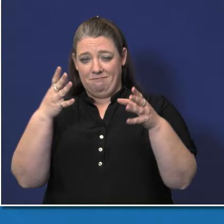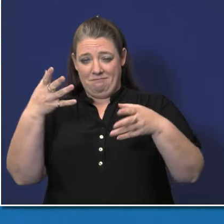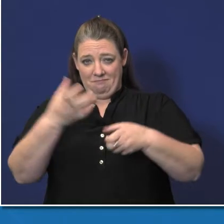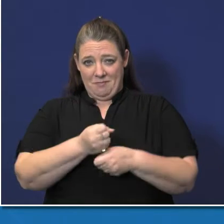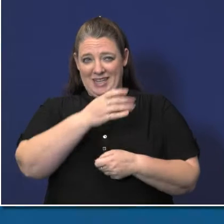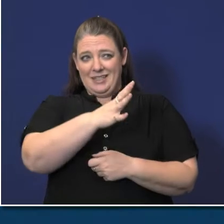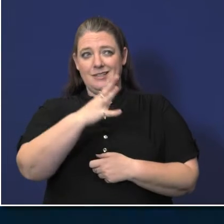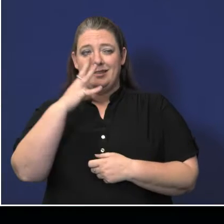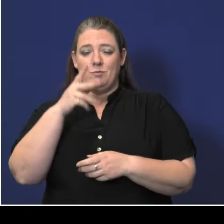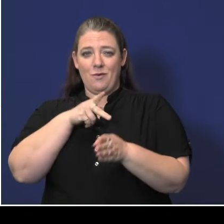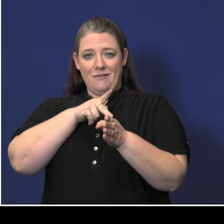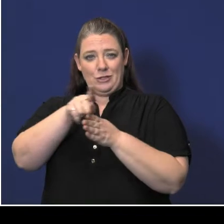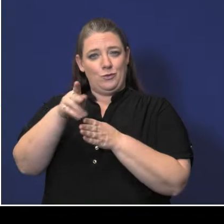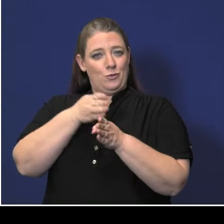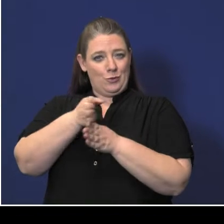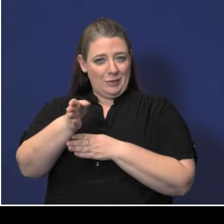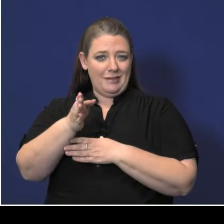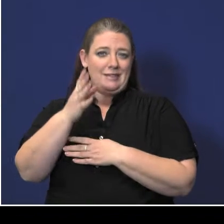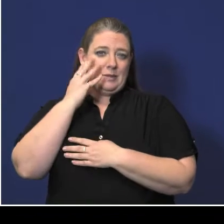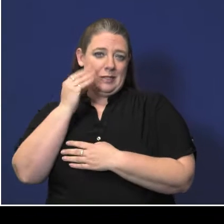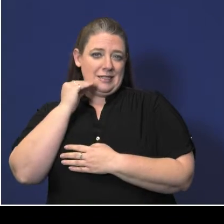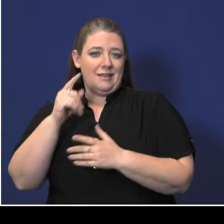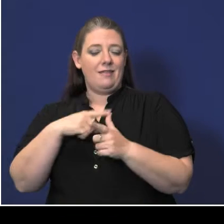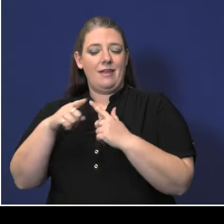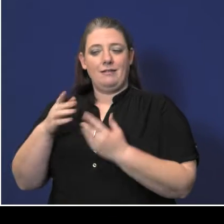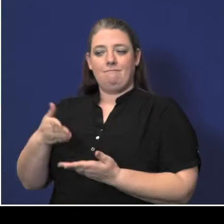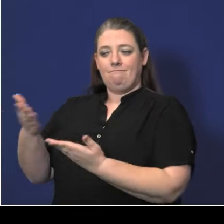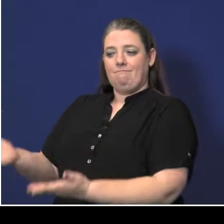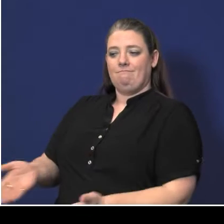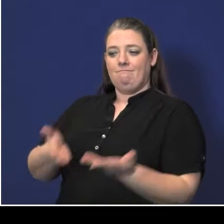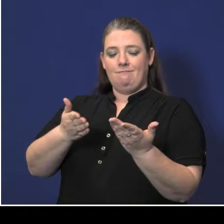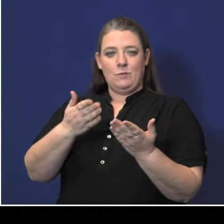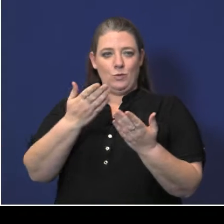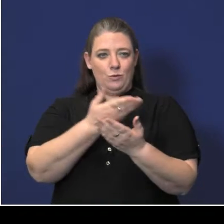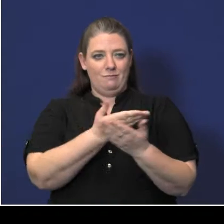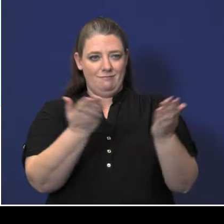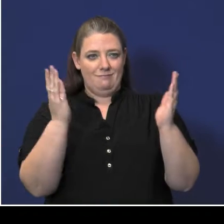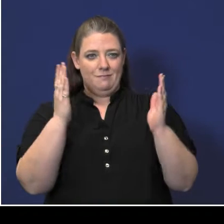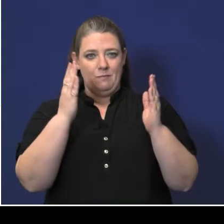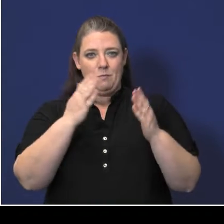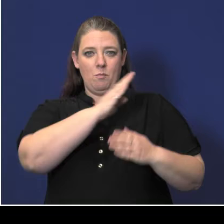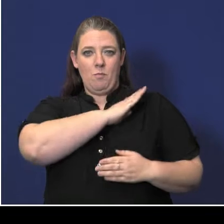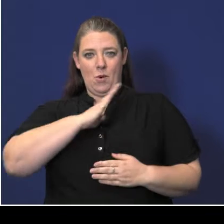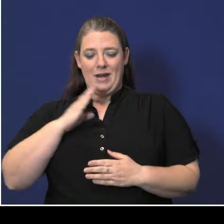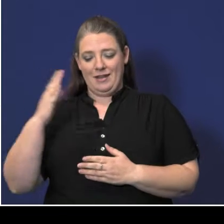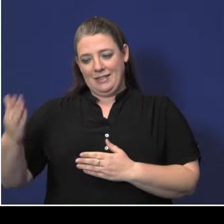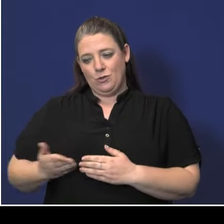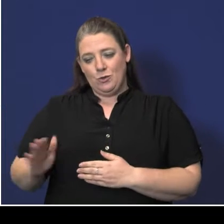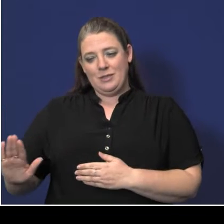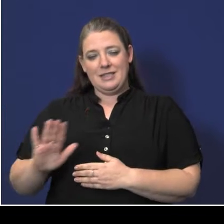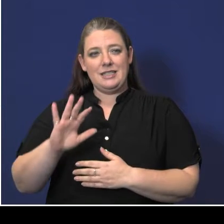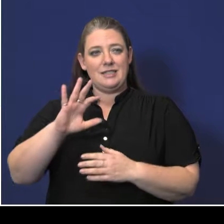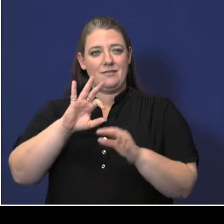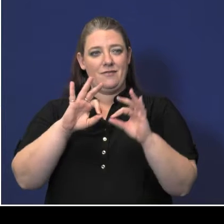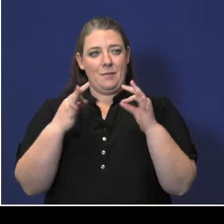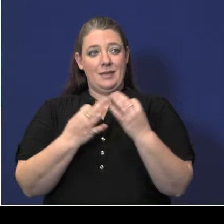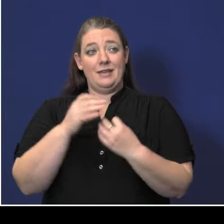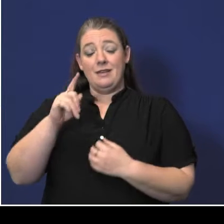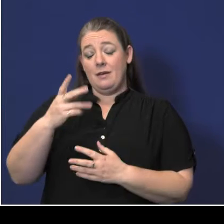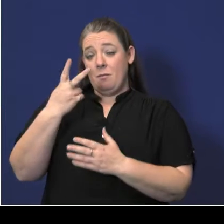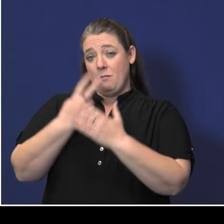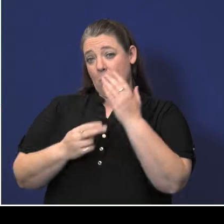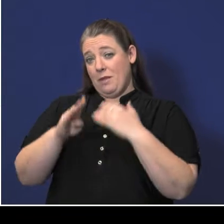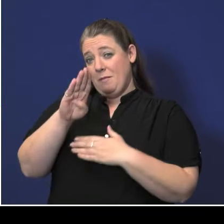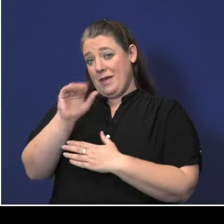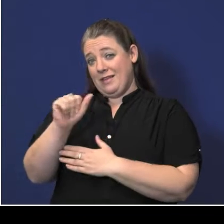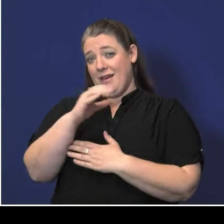and then give him an opportunity to address the board and introduce his family. Lloyd received both his bachelor and master's degrees from